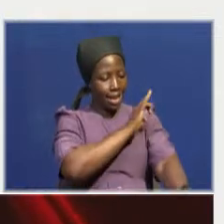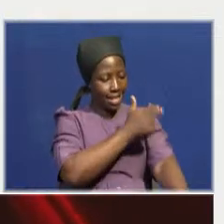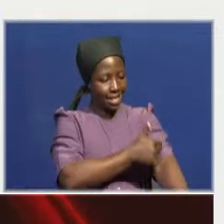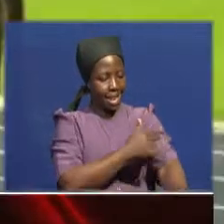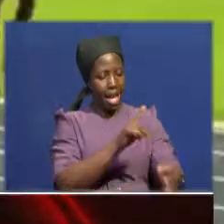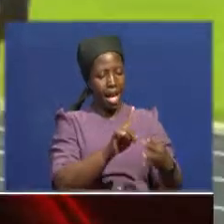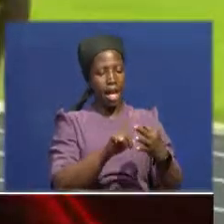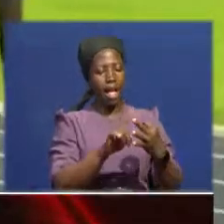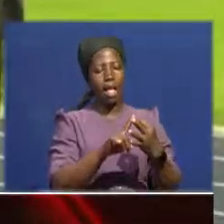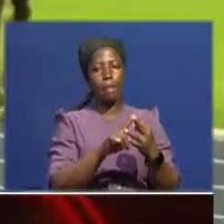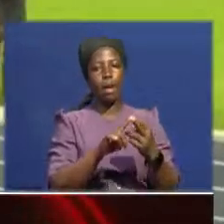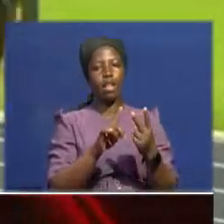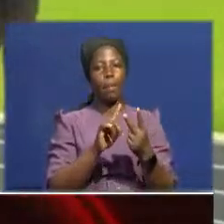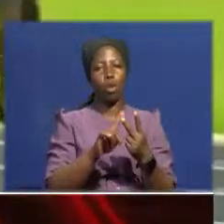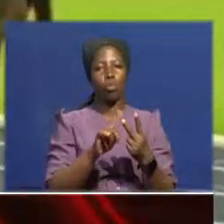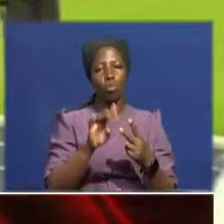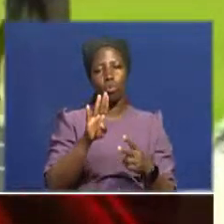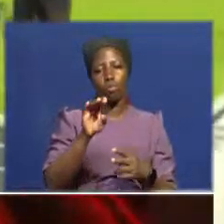Botswana.